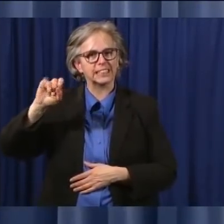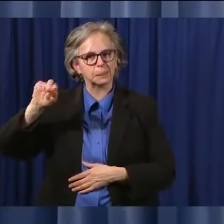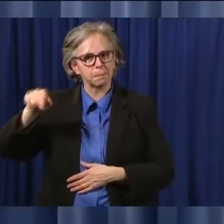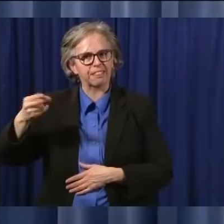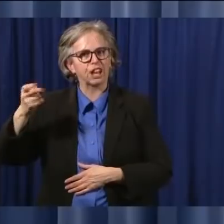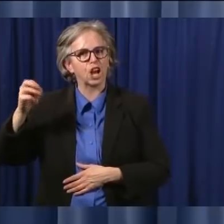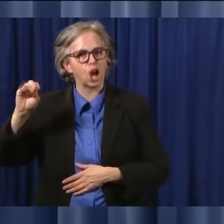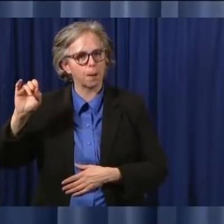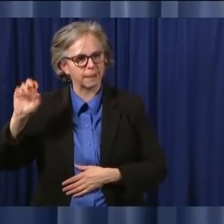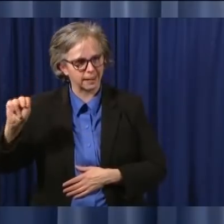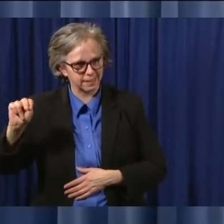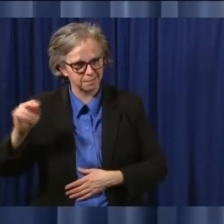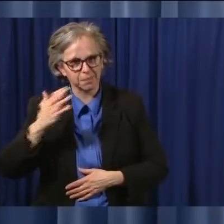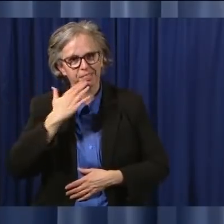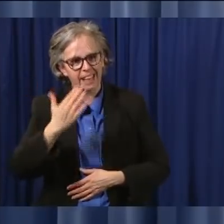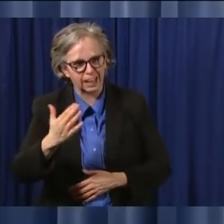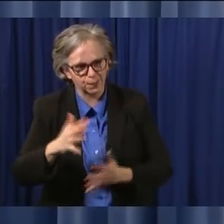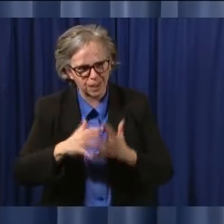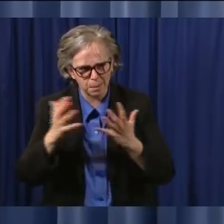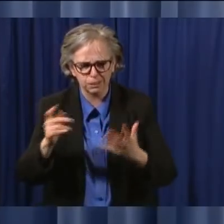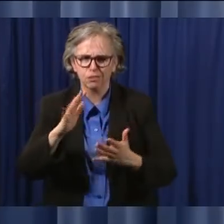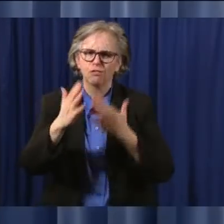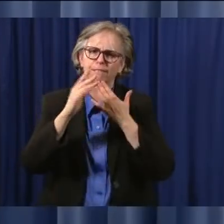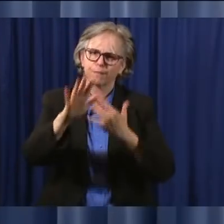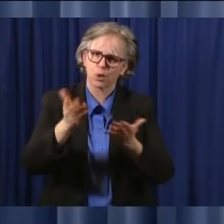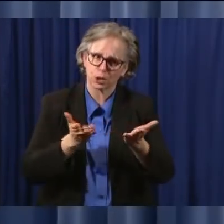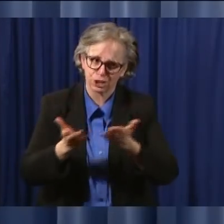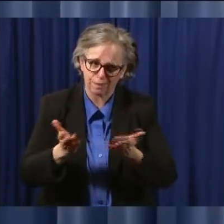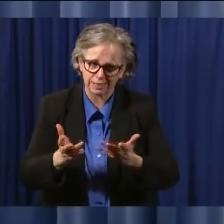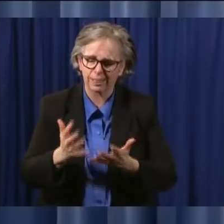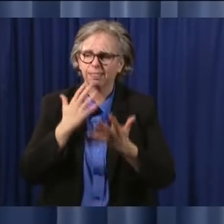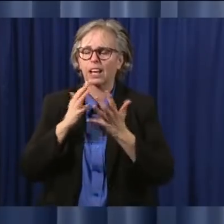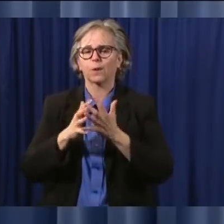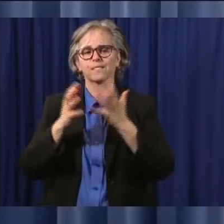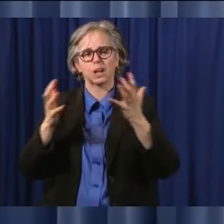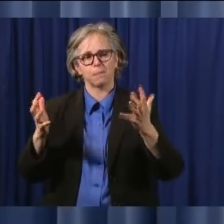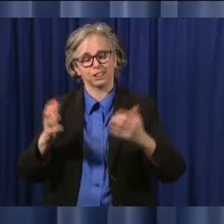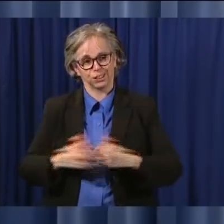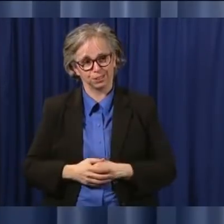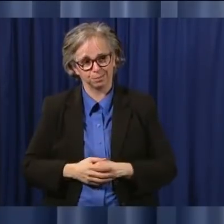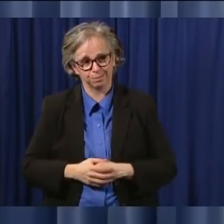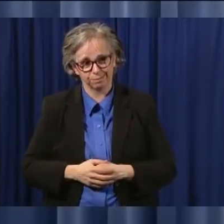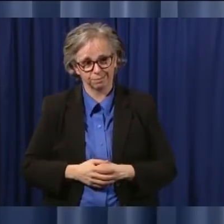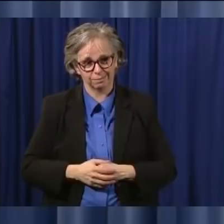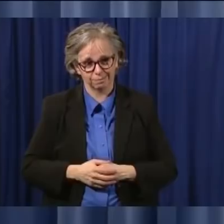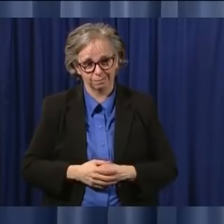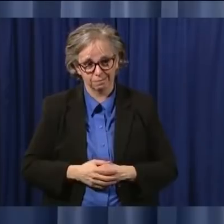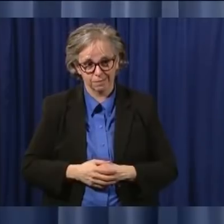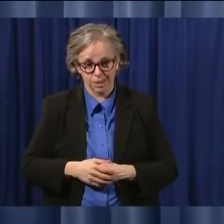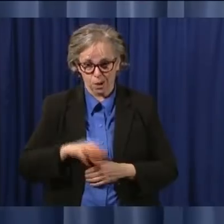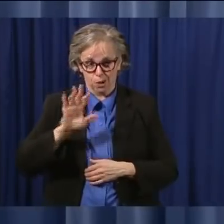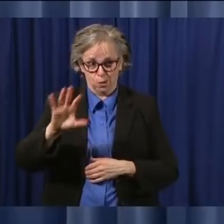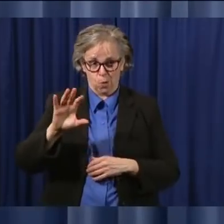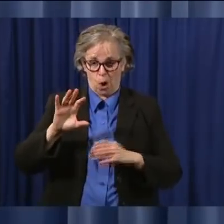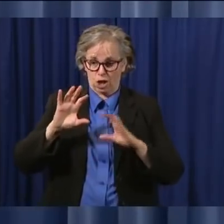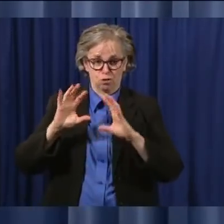very grateful for you serving. Thank you. Very, very much. And you'll all be putting out the interim recommendations, I think,